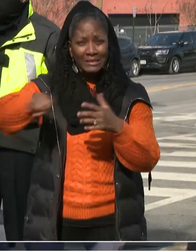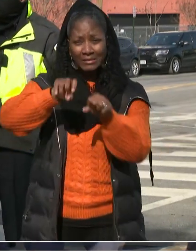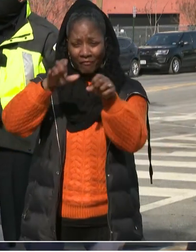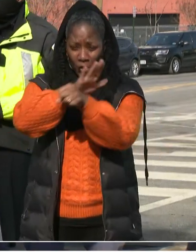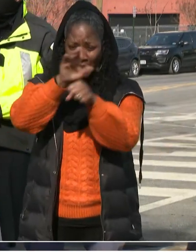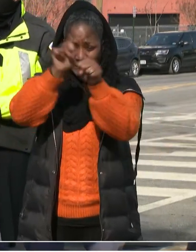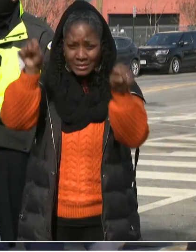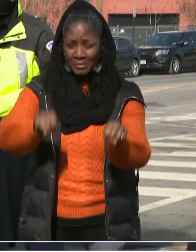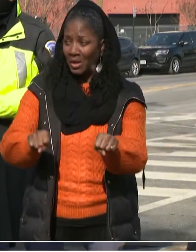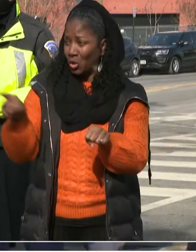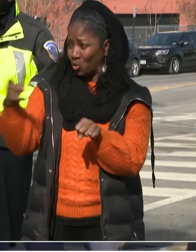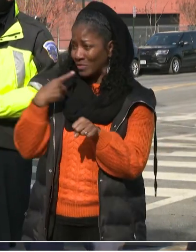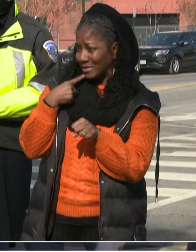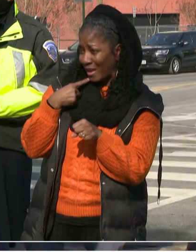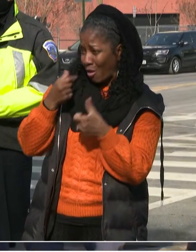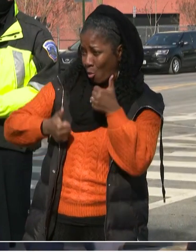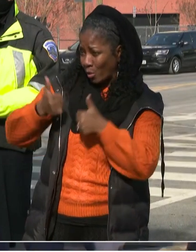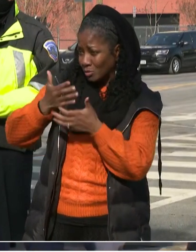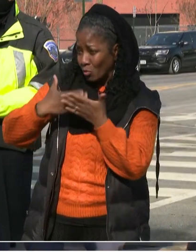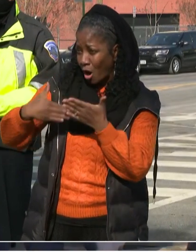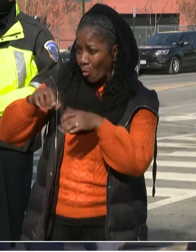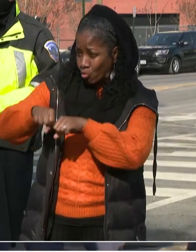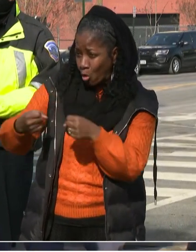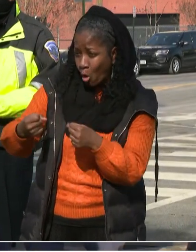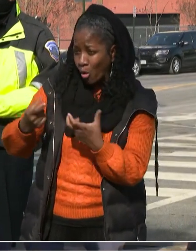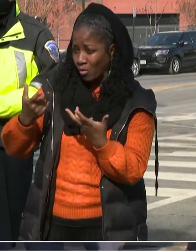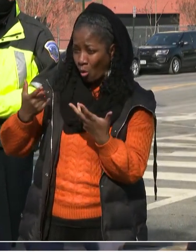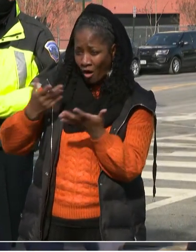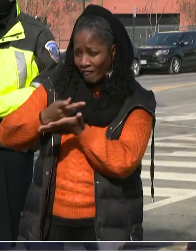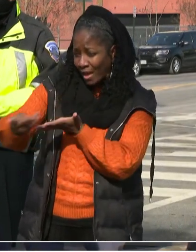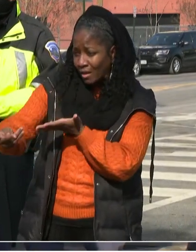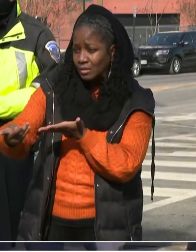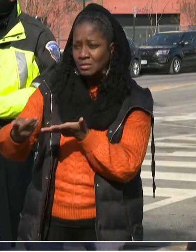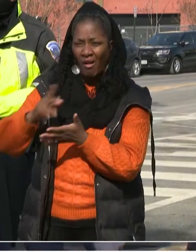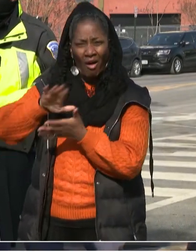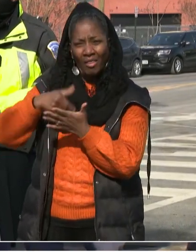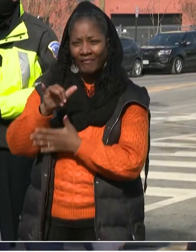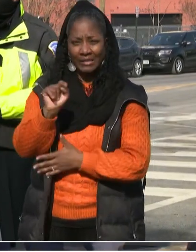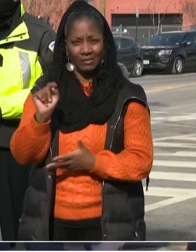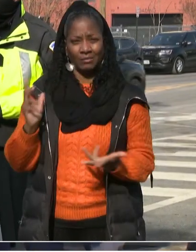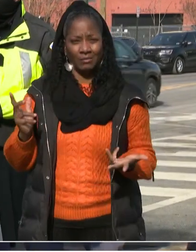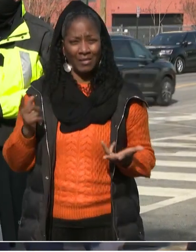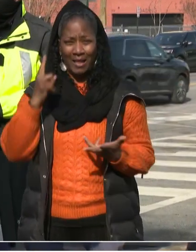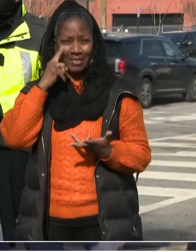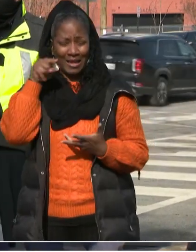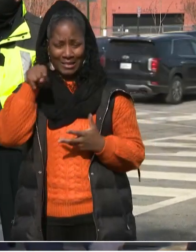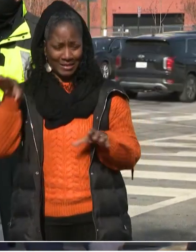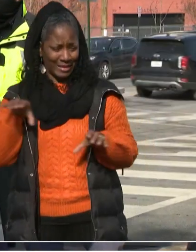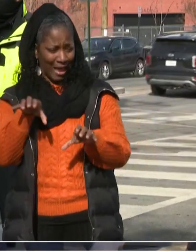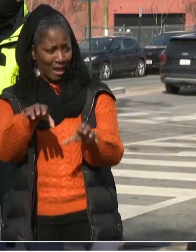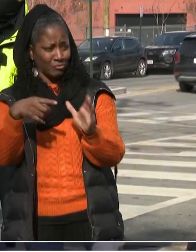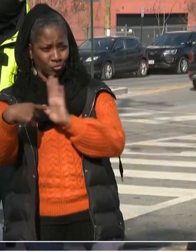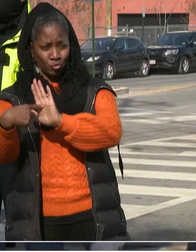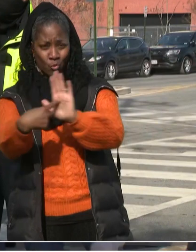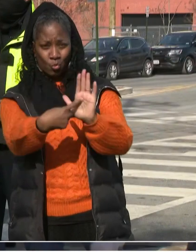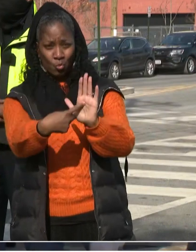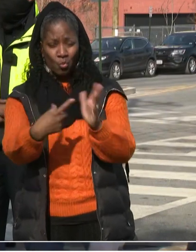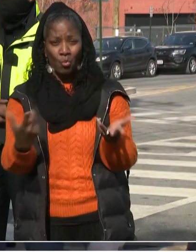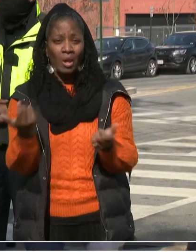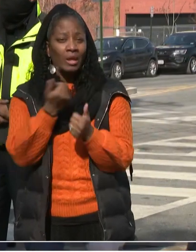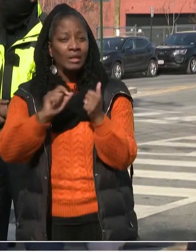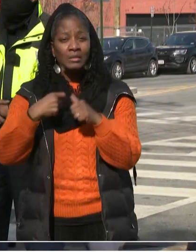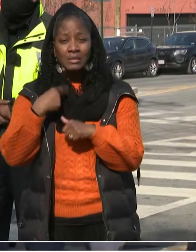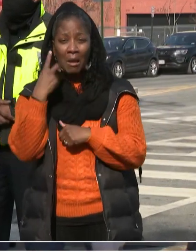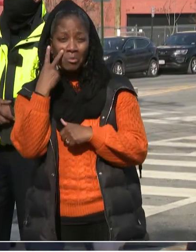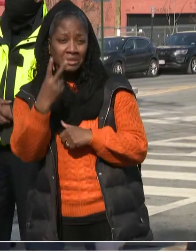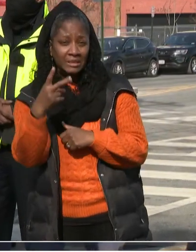so you say which part of it is broken? All of it, if you ask me. And I think the act speaks for itself. Anytime we see these